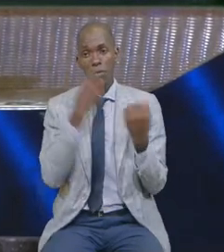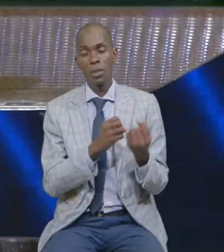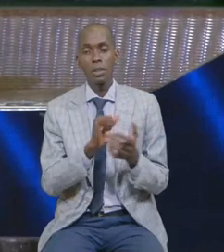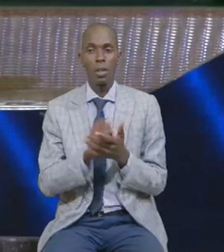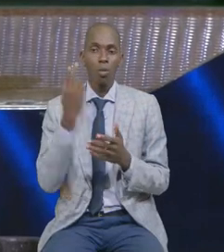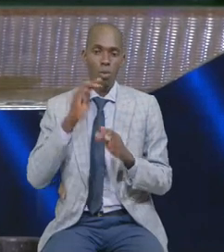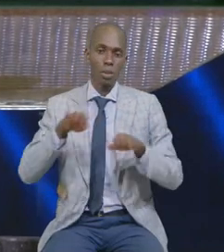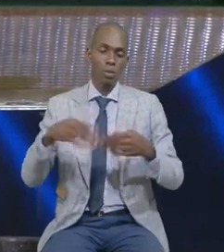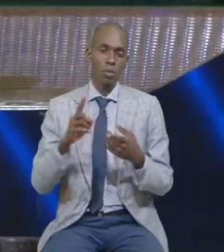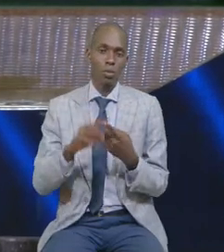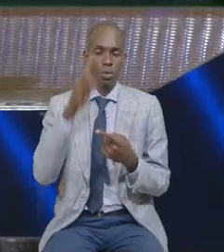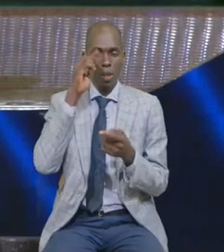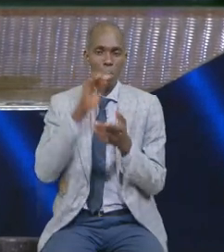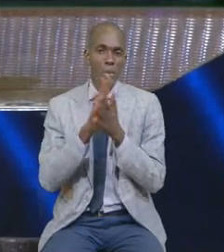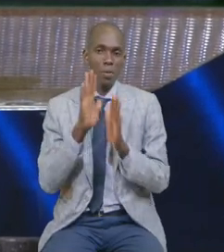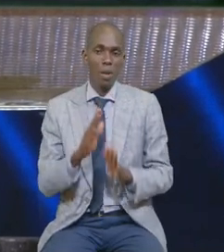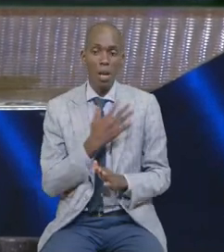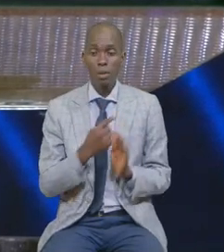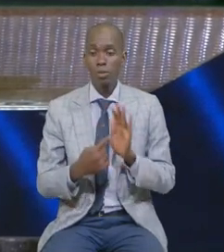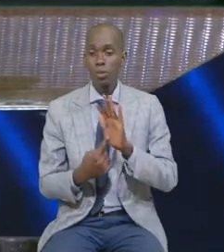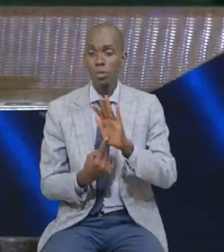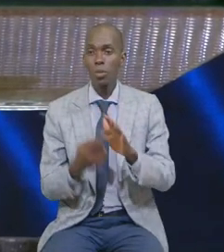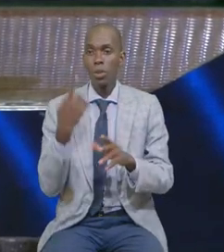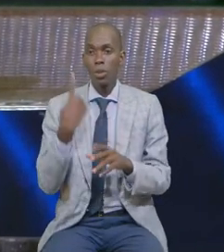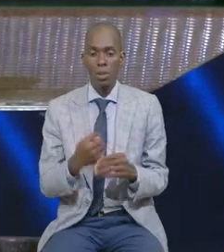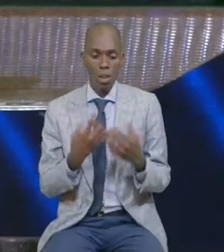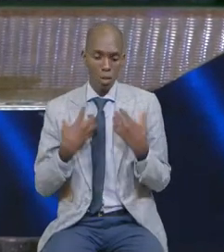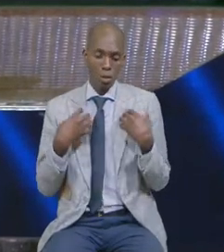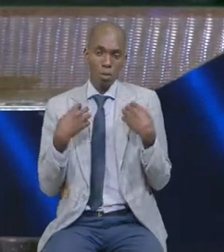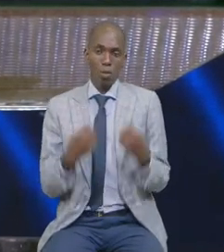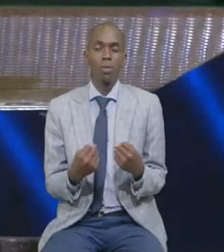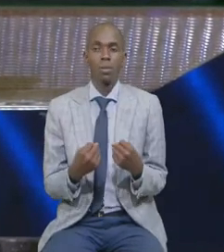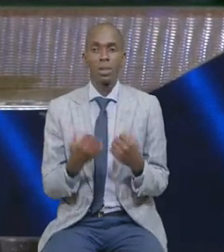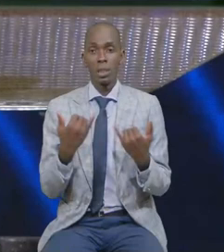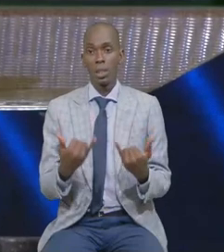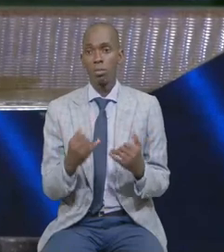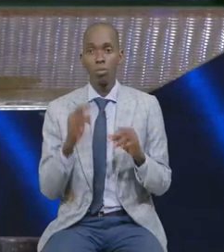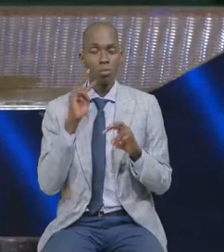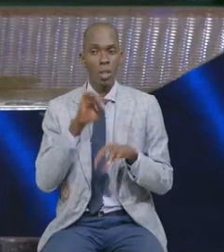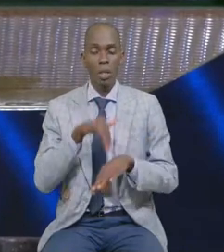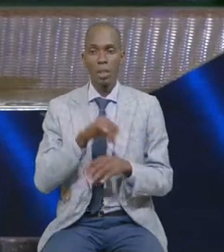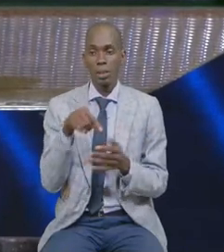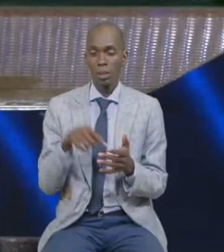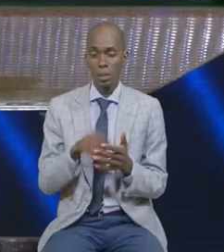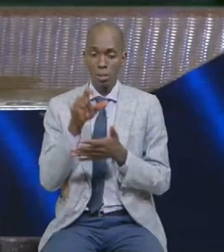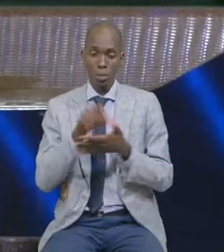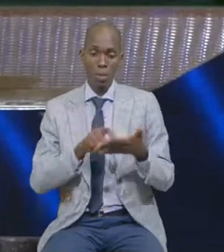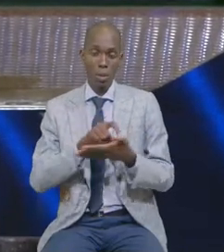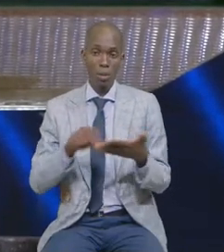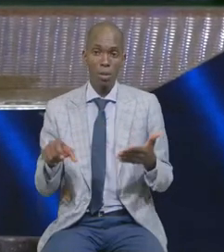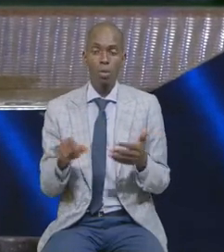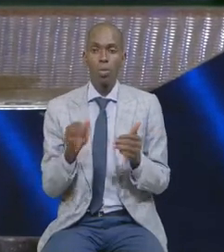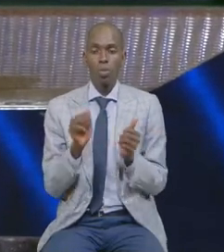manifest the courage, manifest the conviction on that track. That's what we're looking at this passage tonight, and we're looking